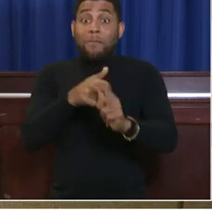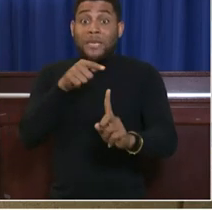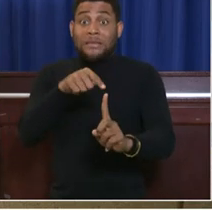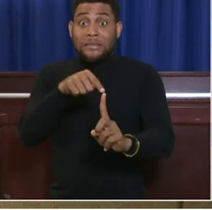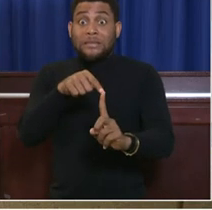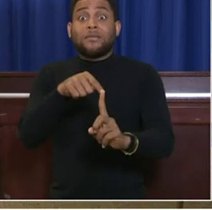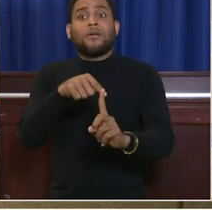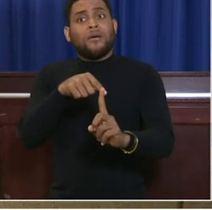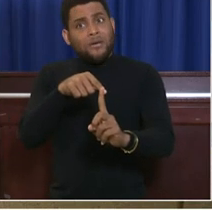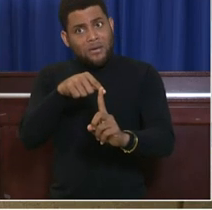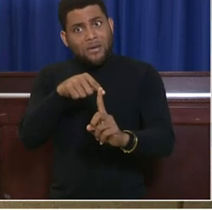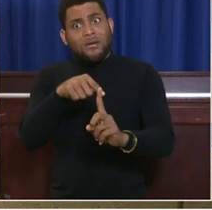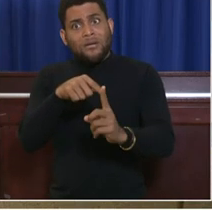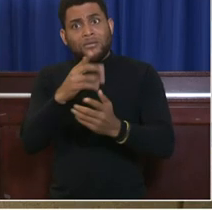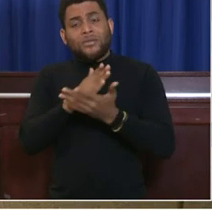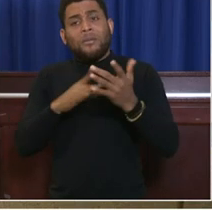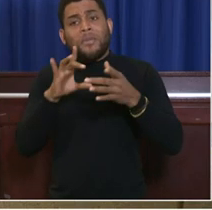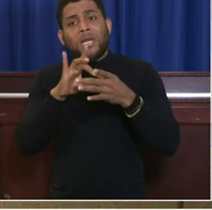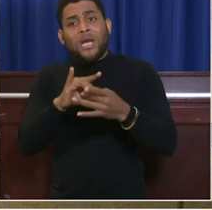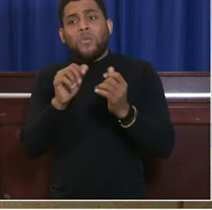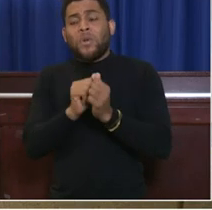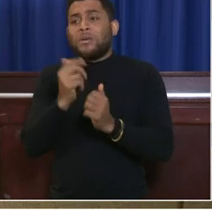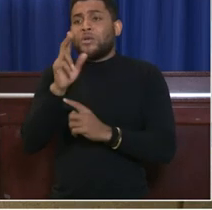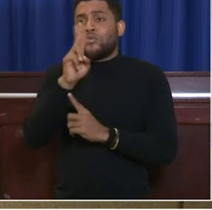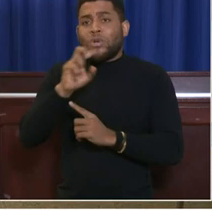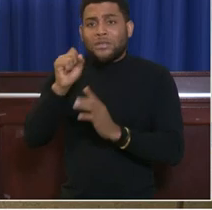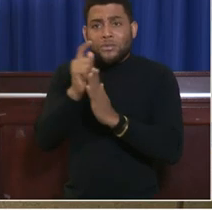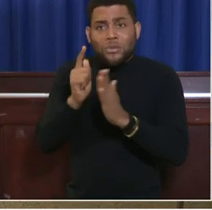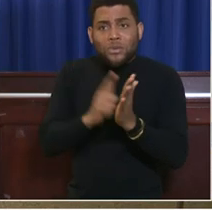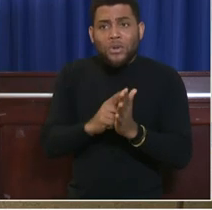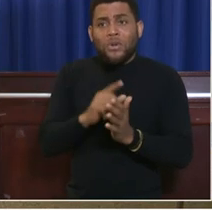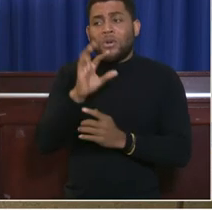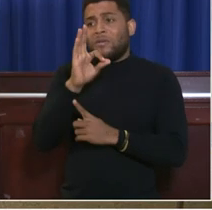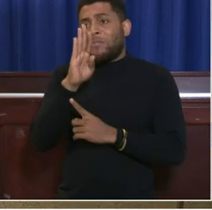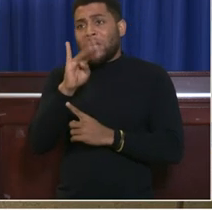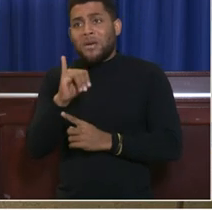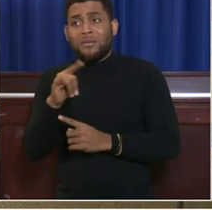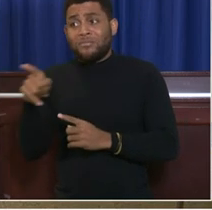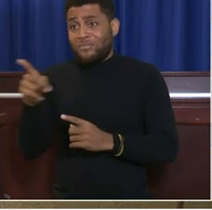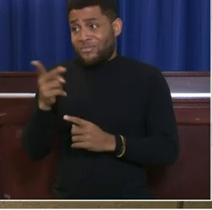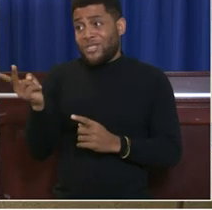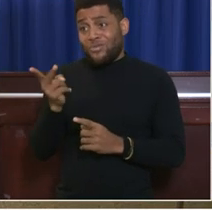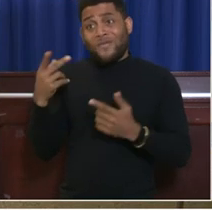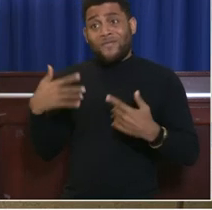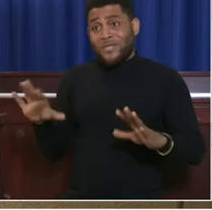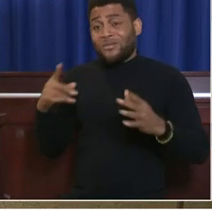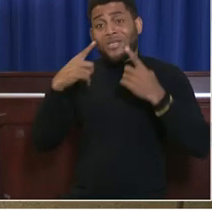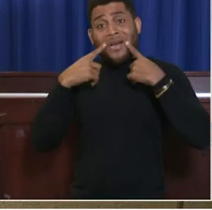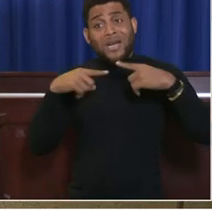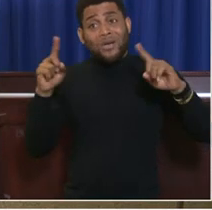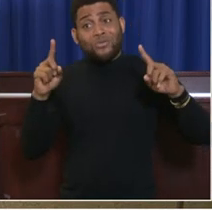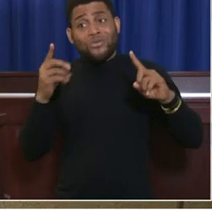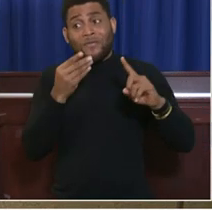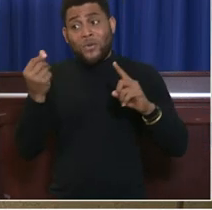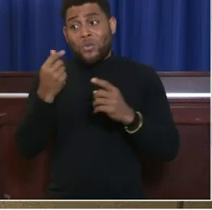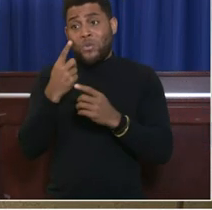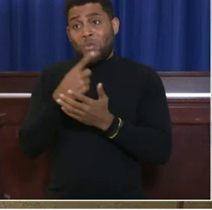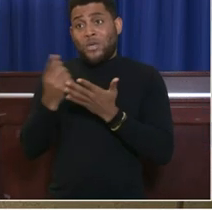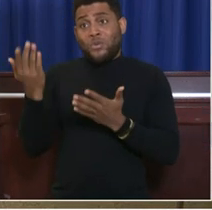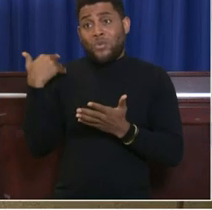the U.S. Attorney and the FBI announced a few weeks ago that took dangerous criminals off the street, and the community is